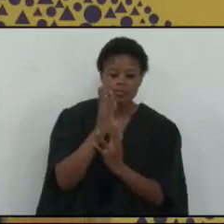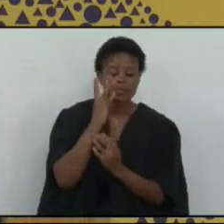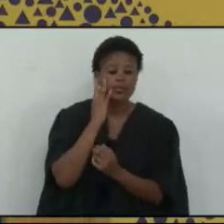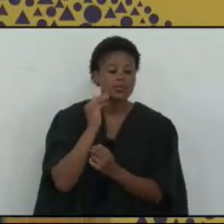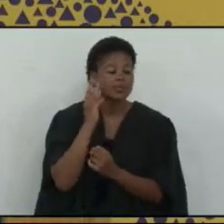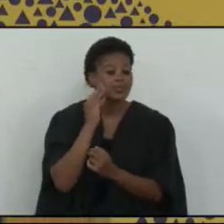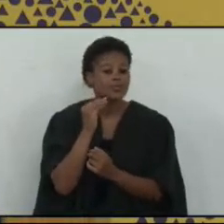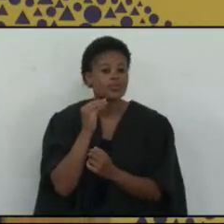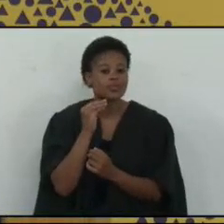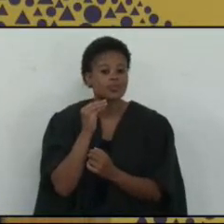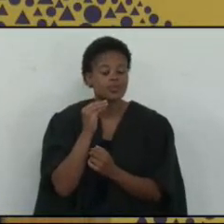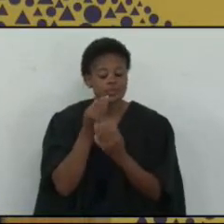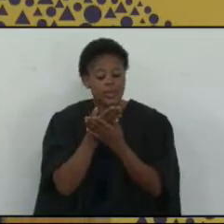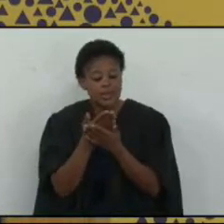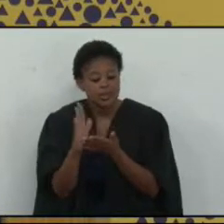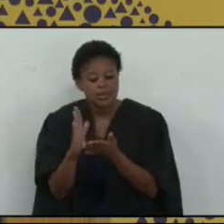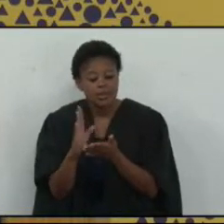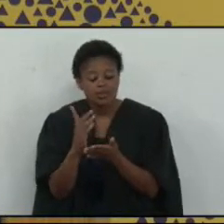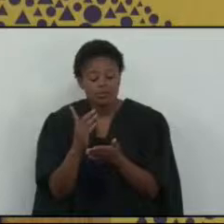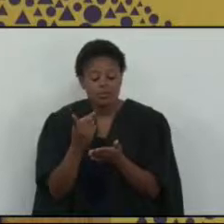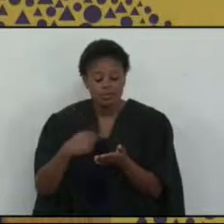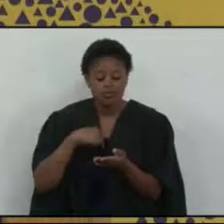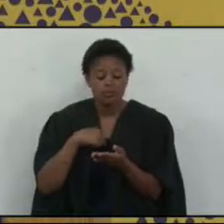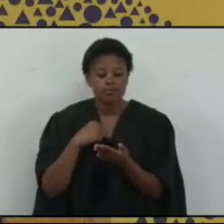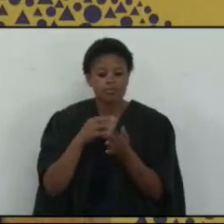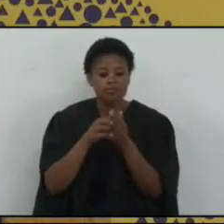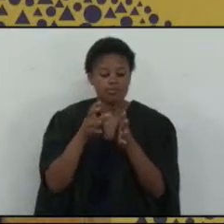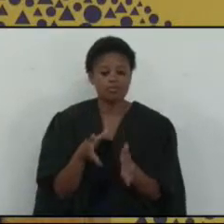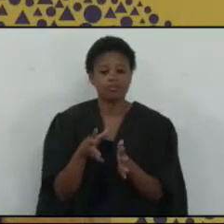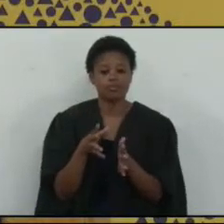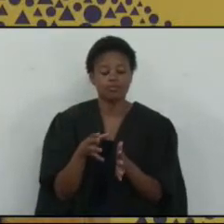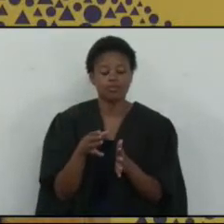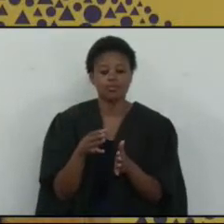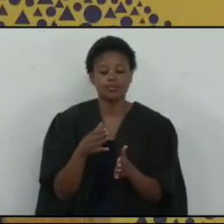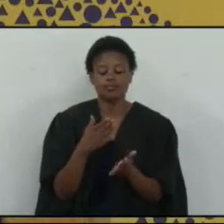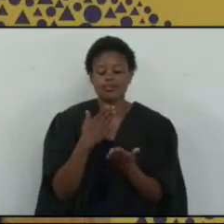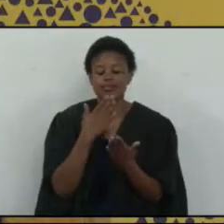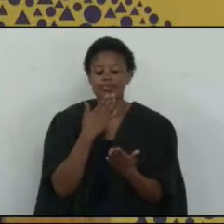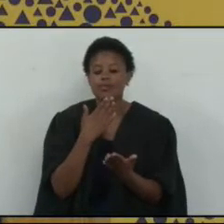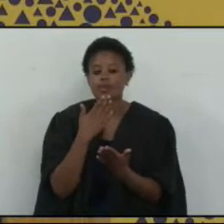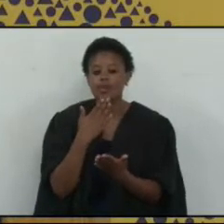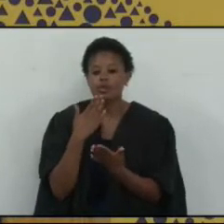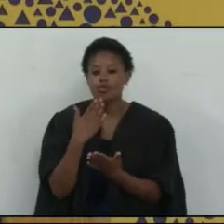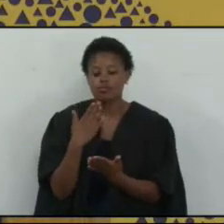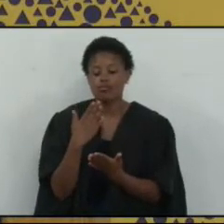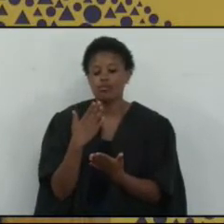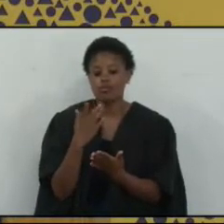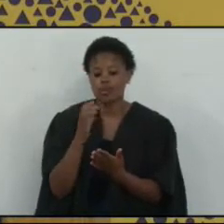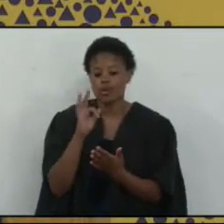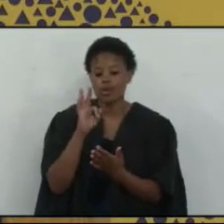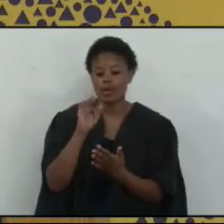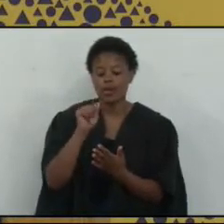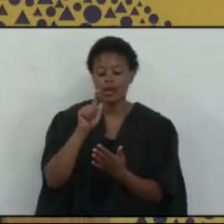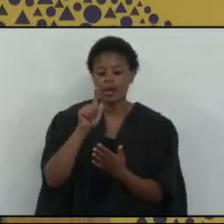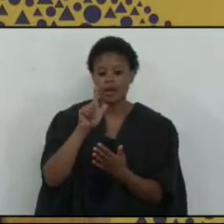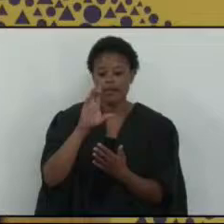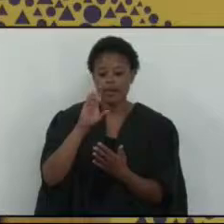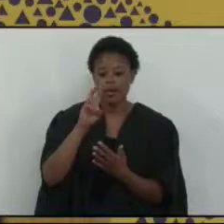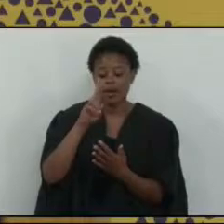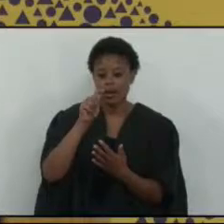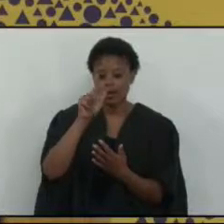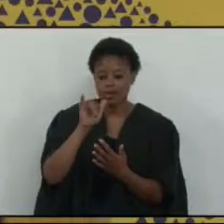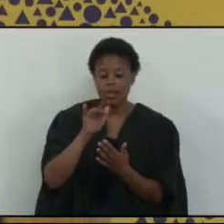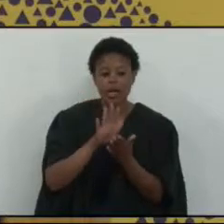experienced by some of our students. I would like to thank you on behalf of the faculty and your teachers who are